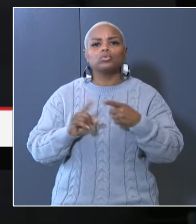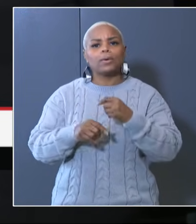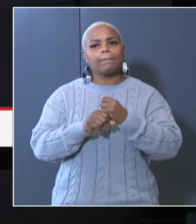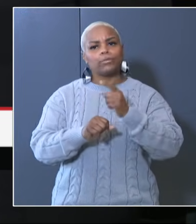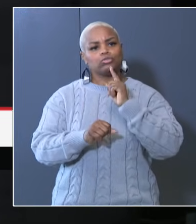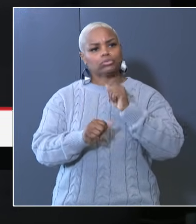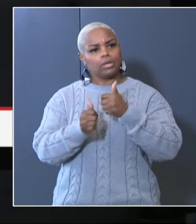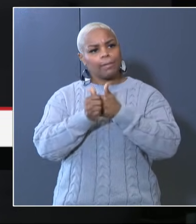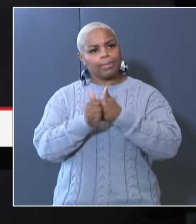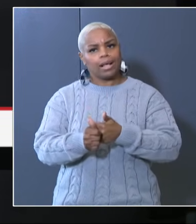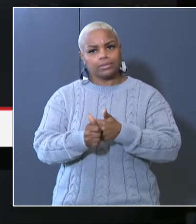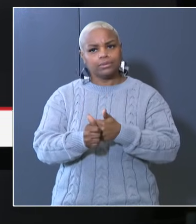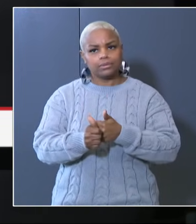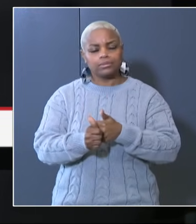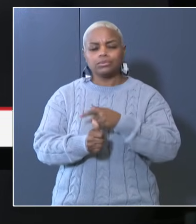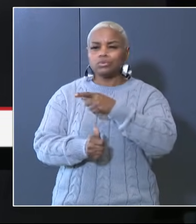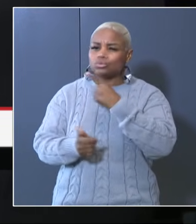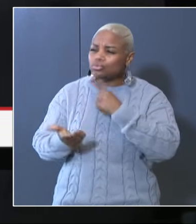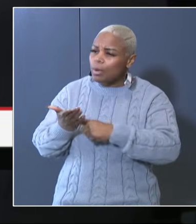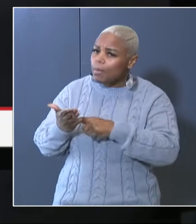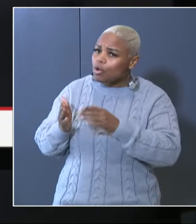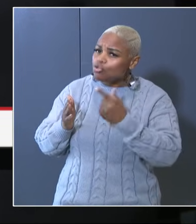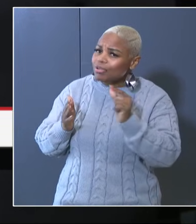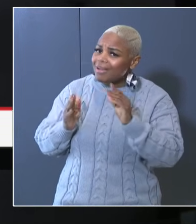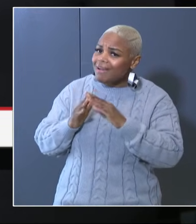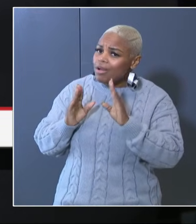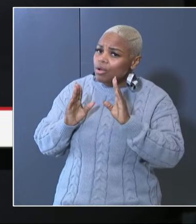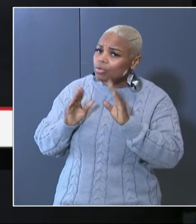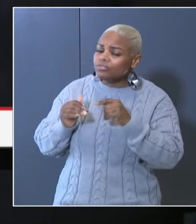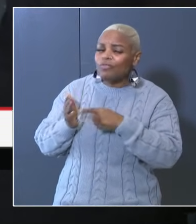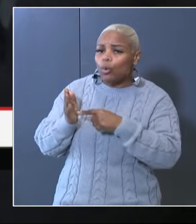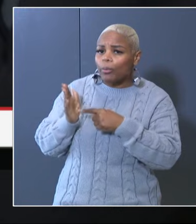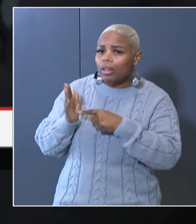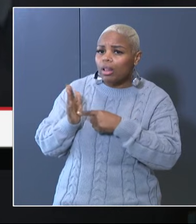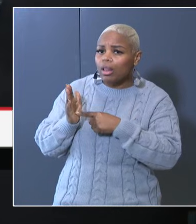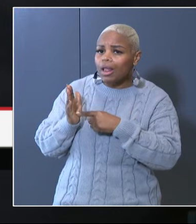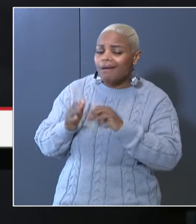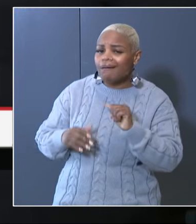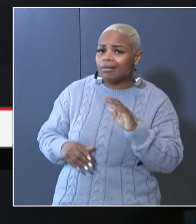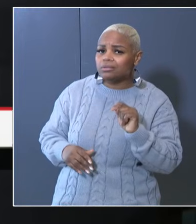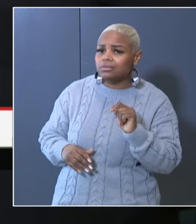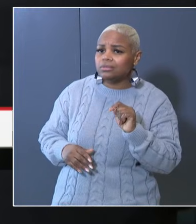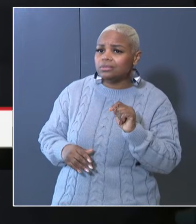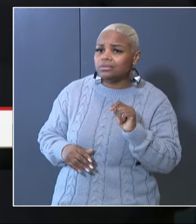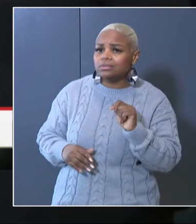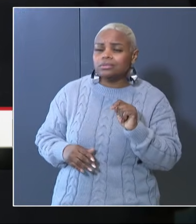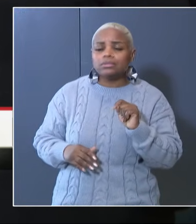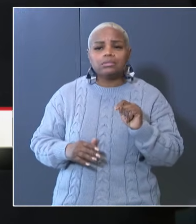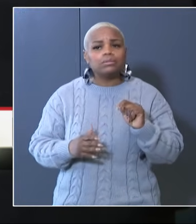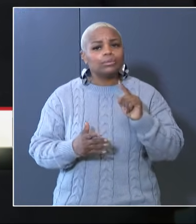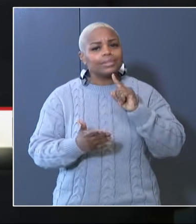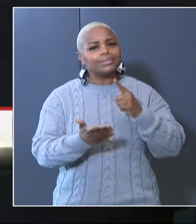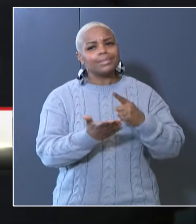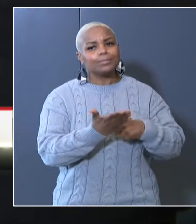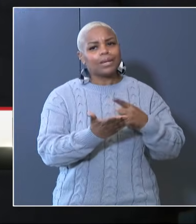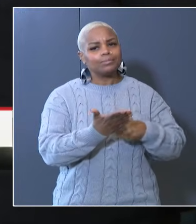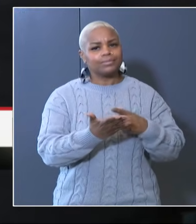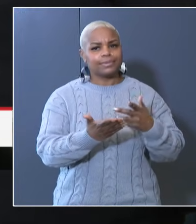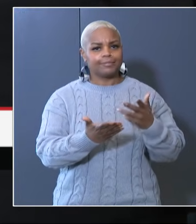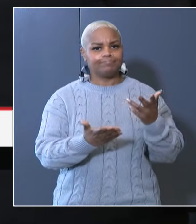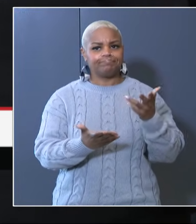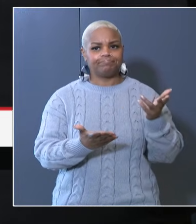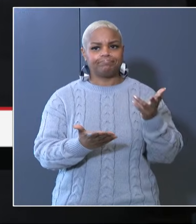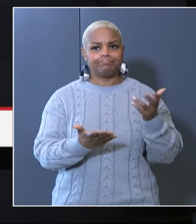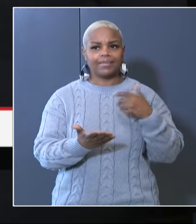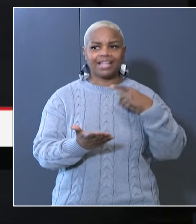Coordination Act? Which one is it, Kevin? I sometimes not confuse, but I conflate the BEPS and the net